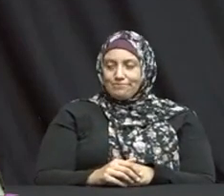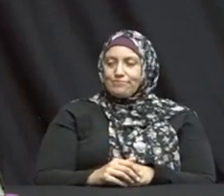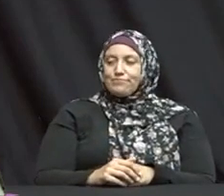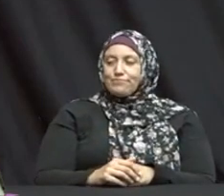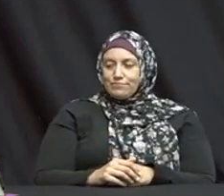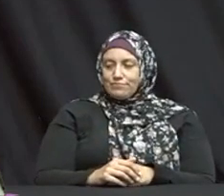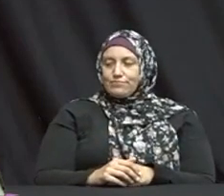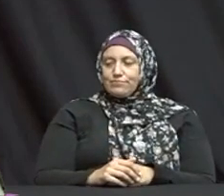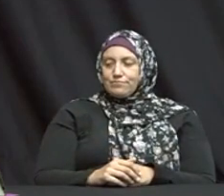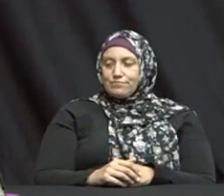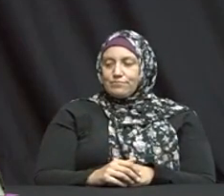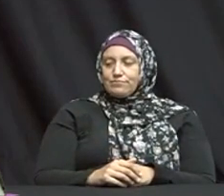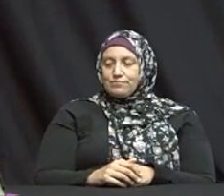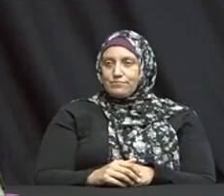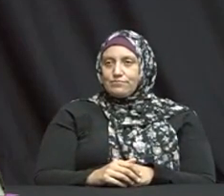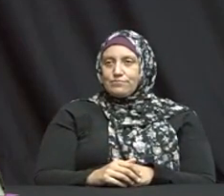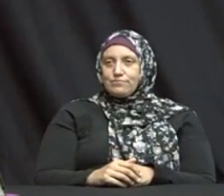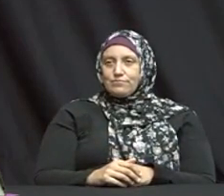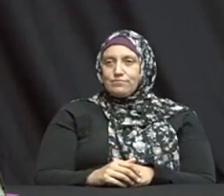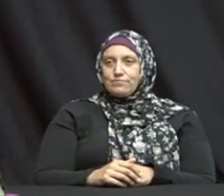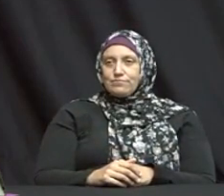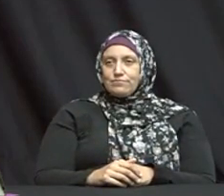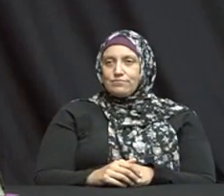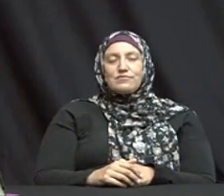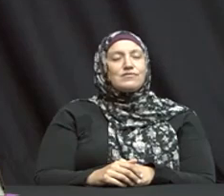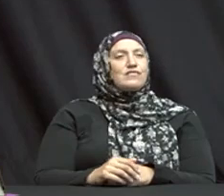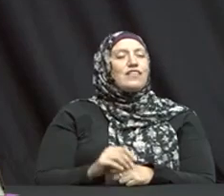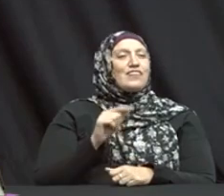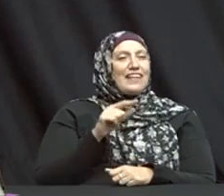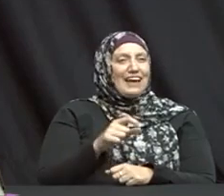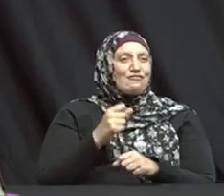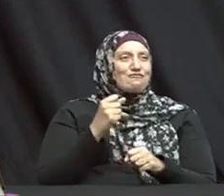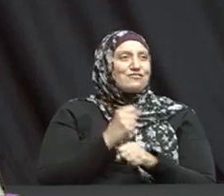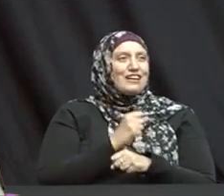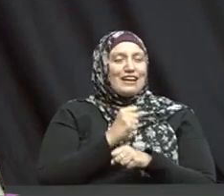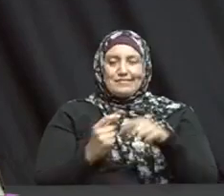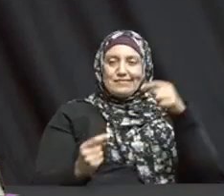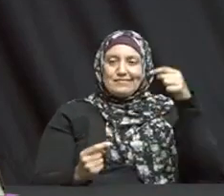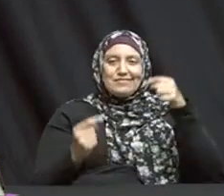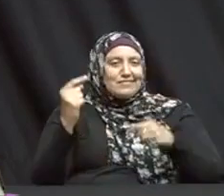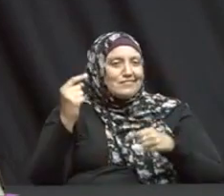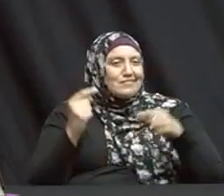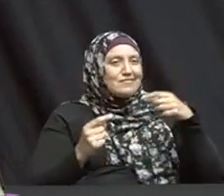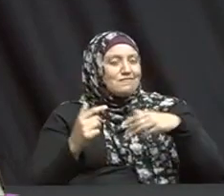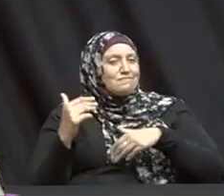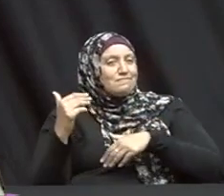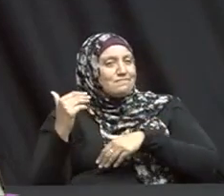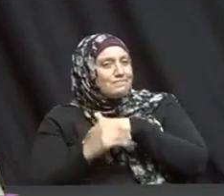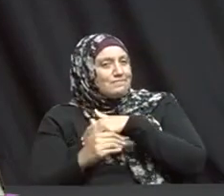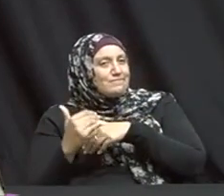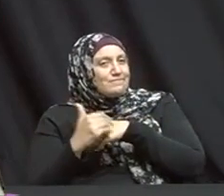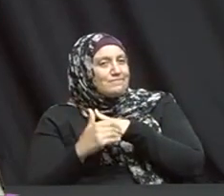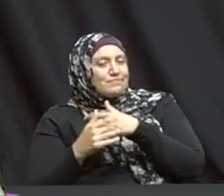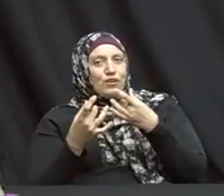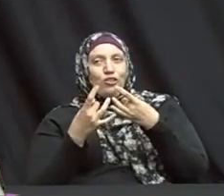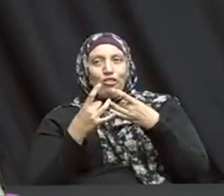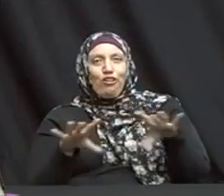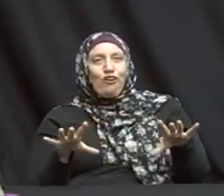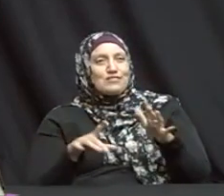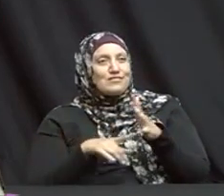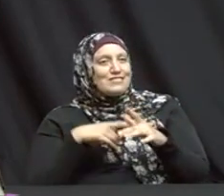And that creates potentially a loss of many tax benefits for Muslim